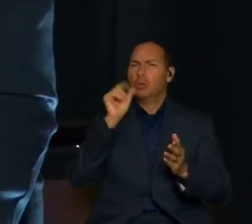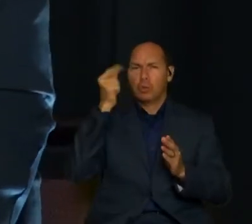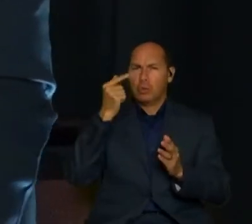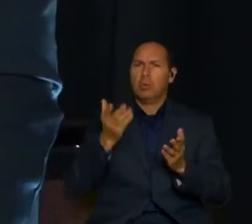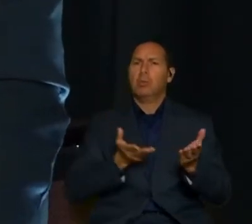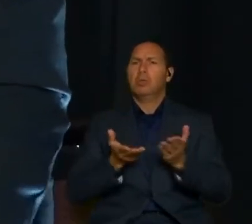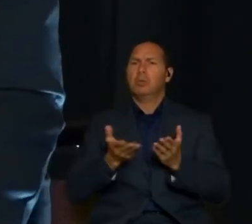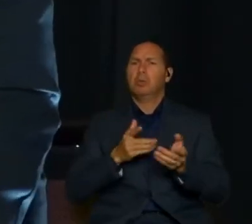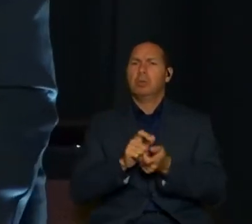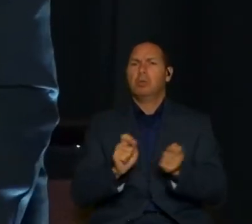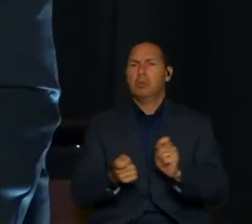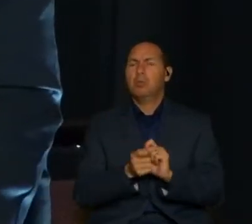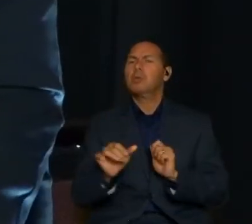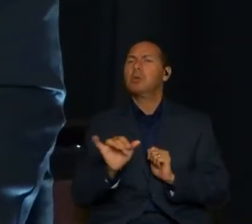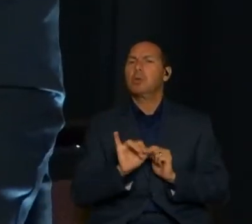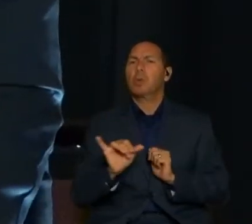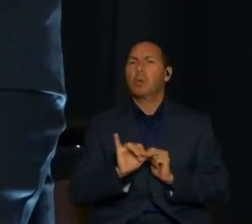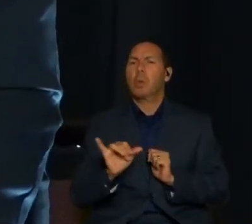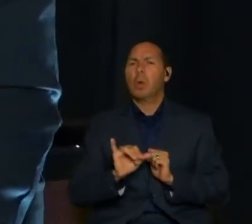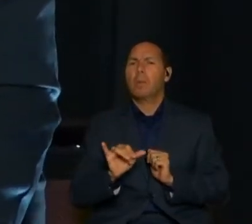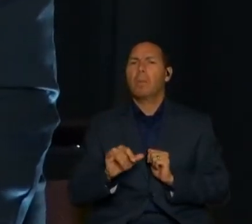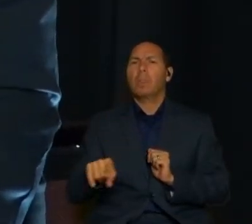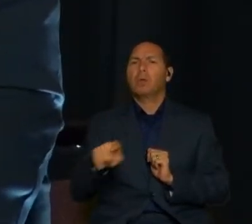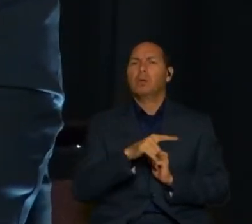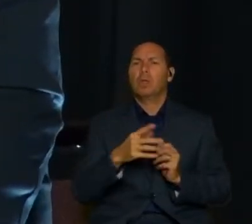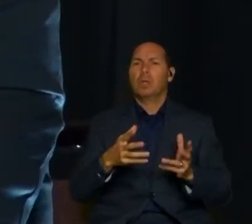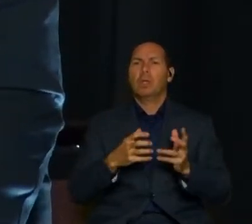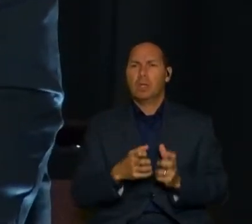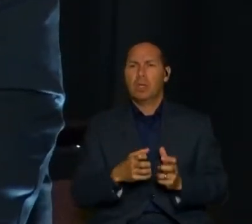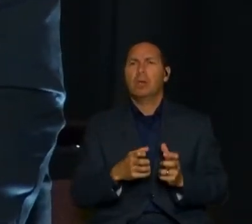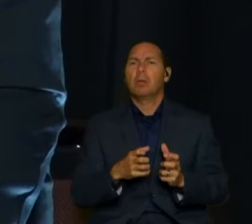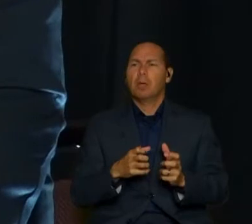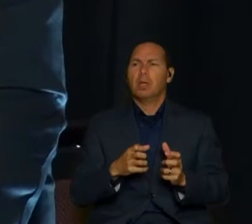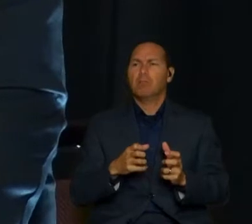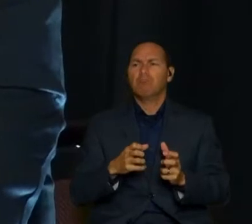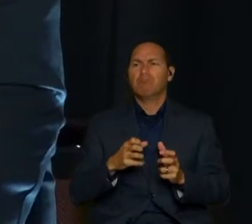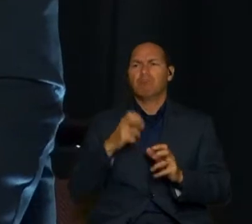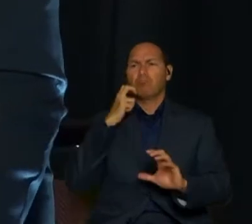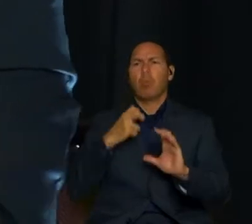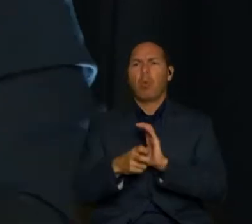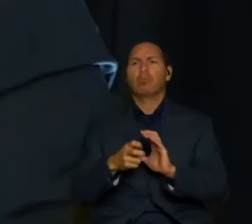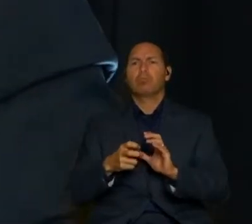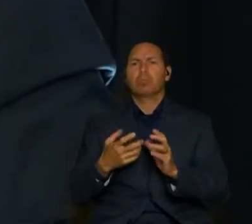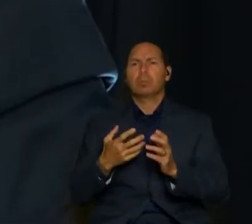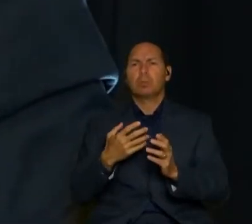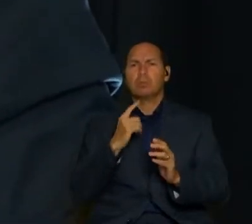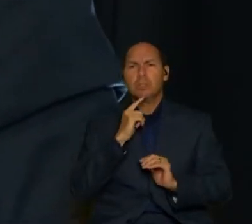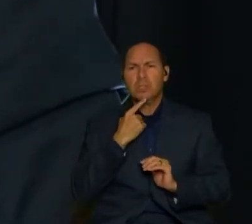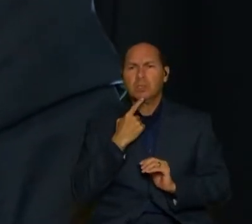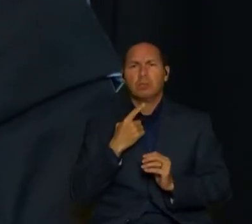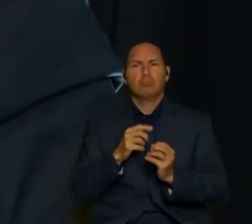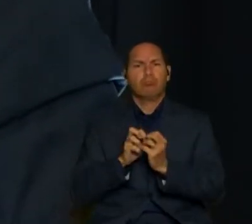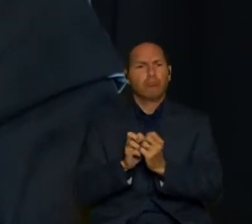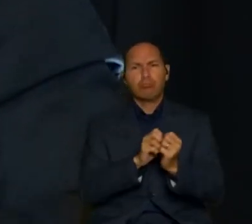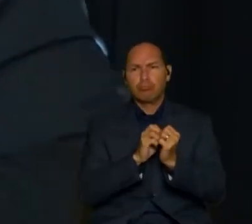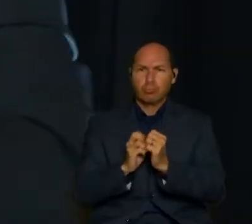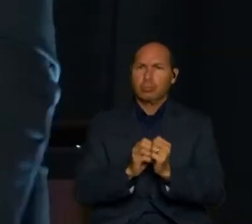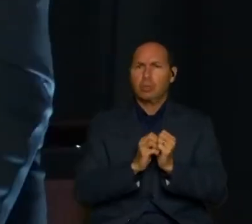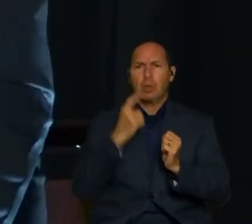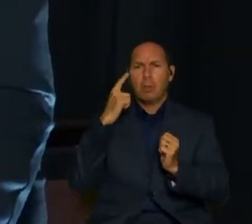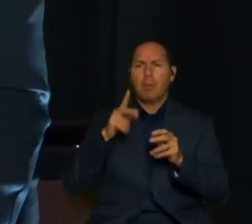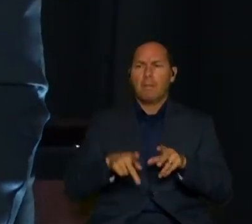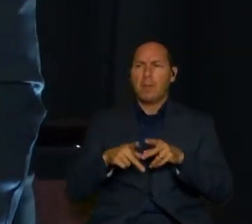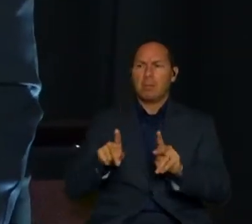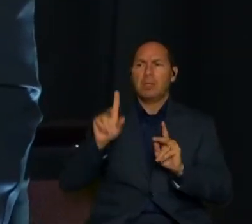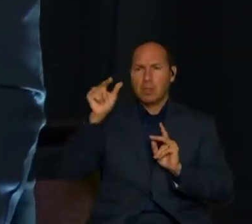Oversight Board to likewise engage in serious dialogues with my administration on the matter in order to allow the government to